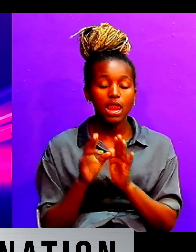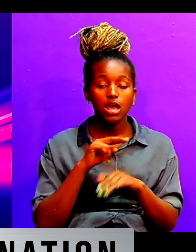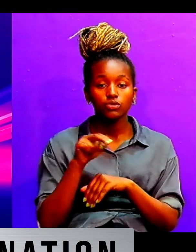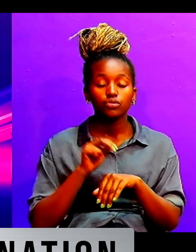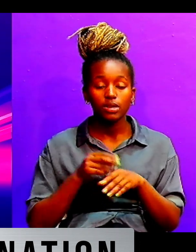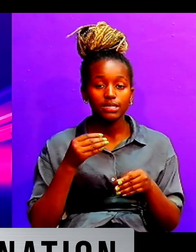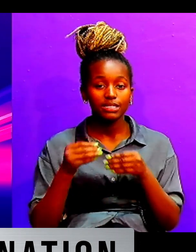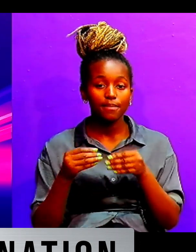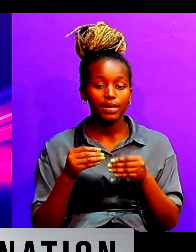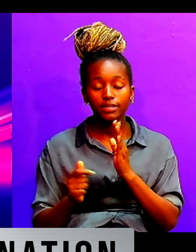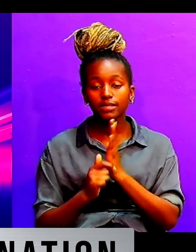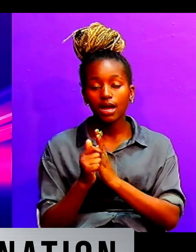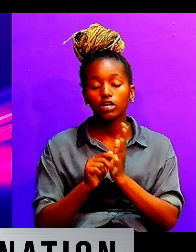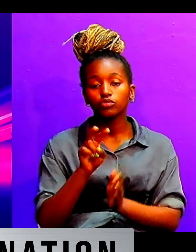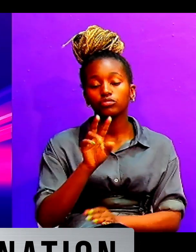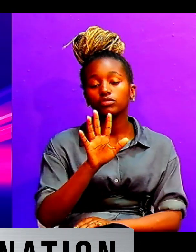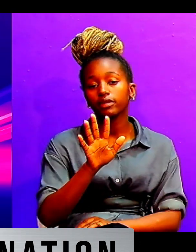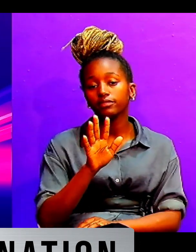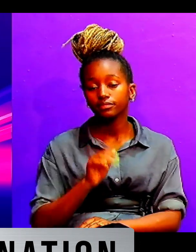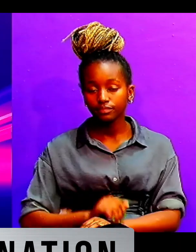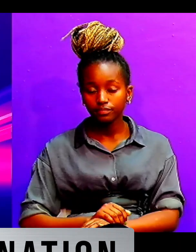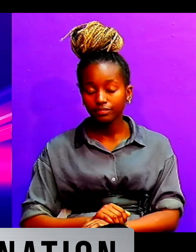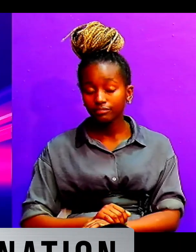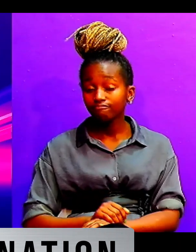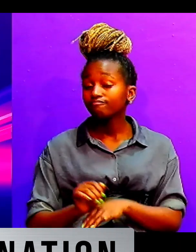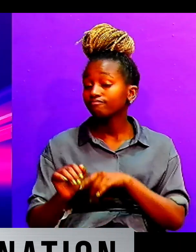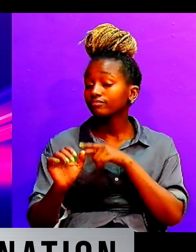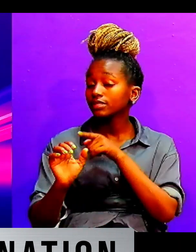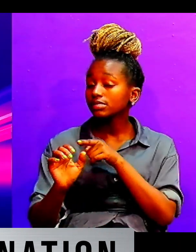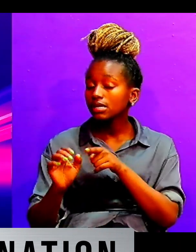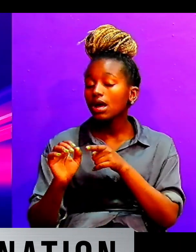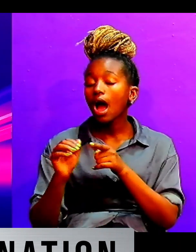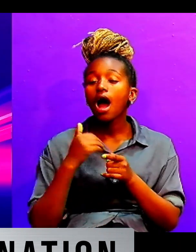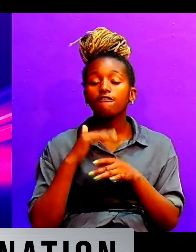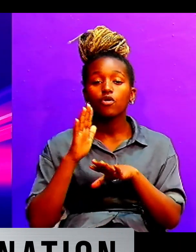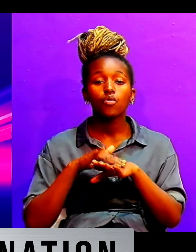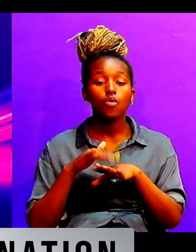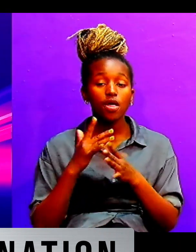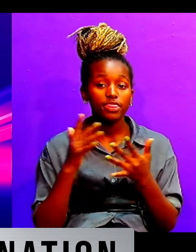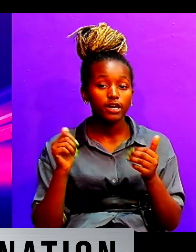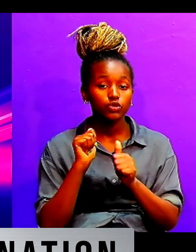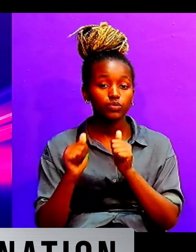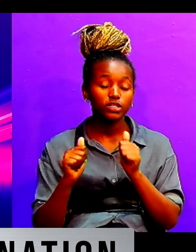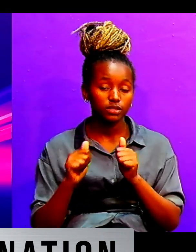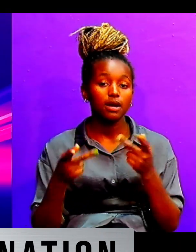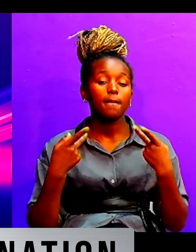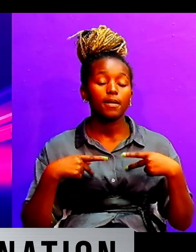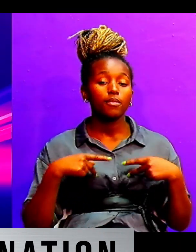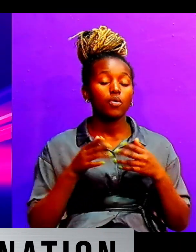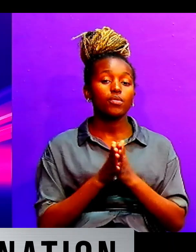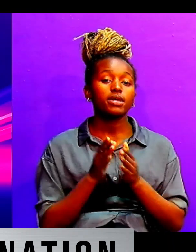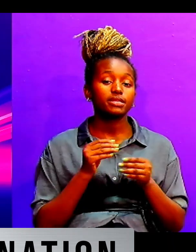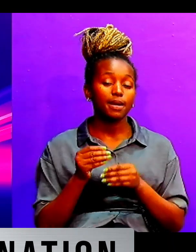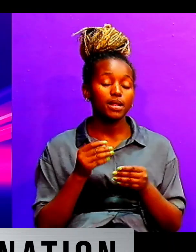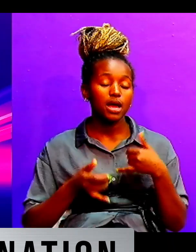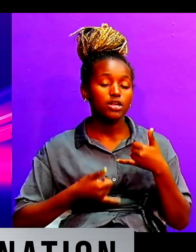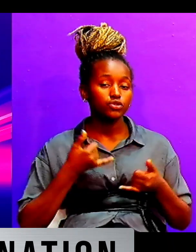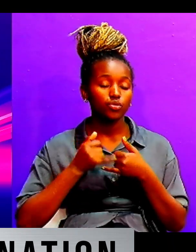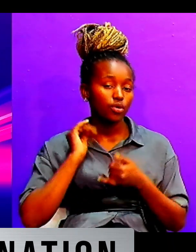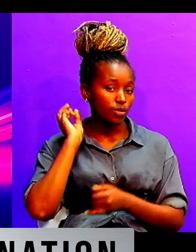2025. Exactly. And it brings a whole bunch of goodies to persons with disabilities that will